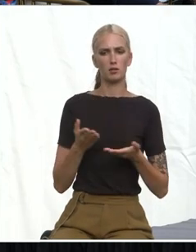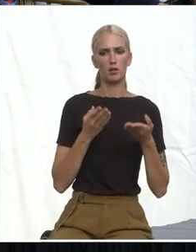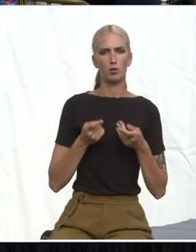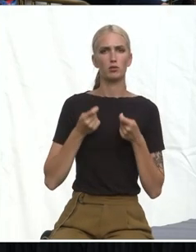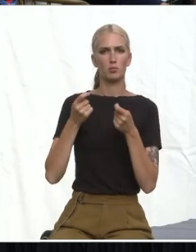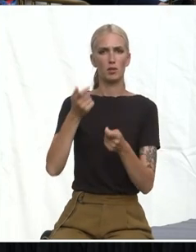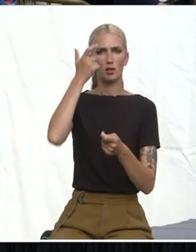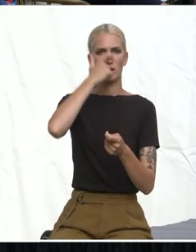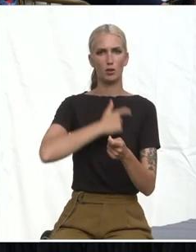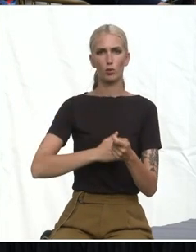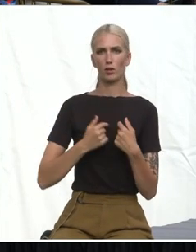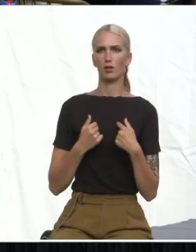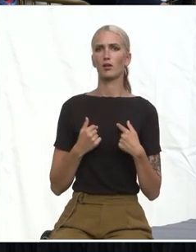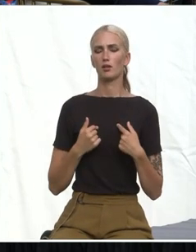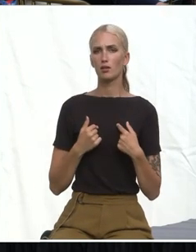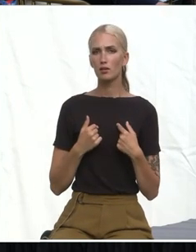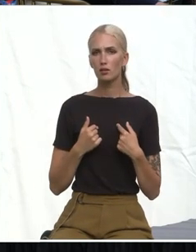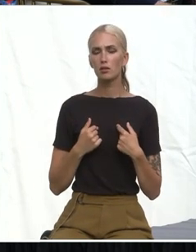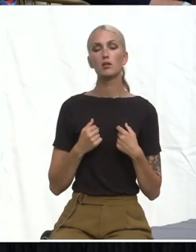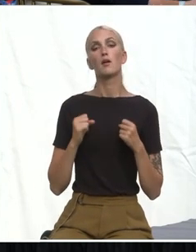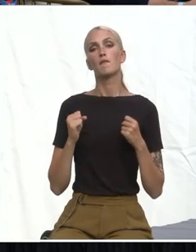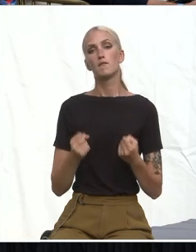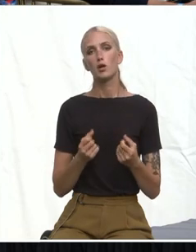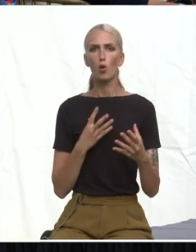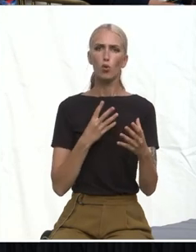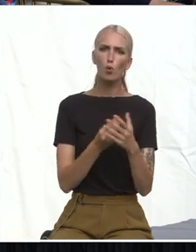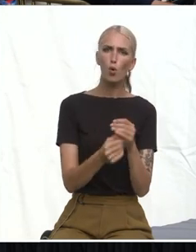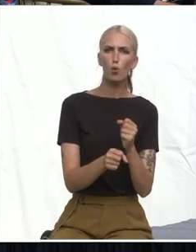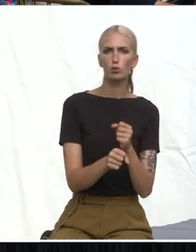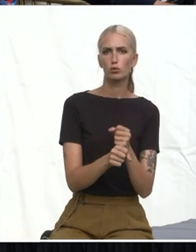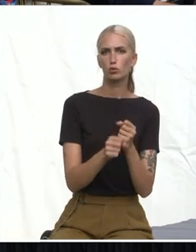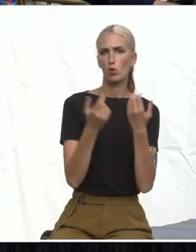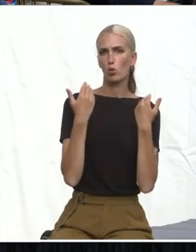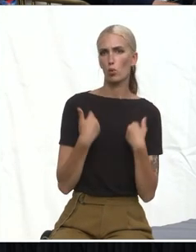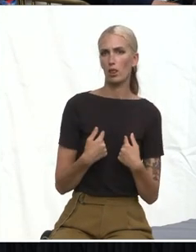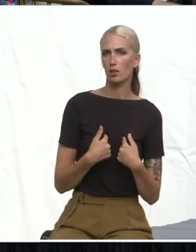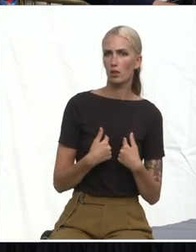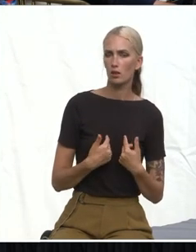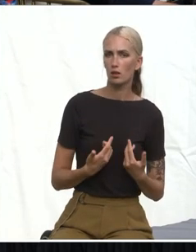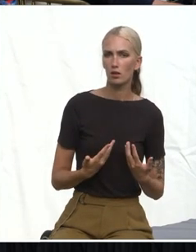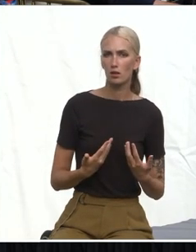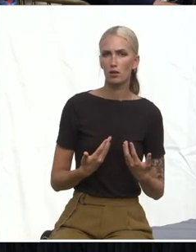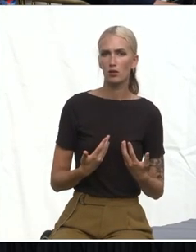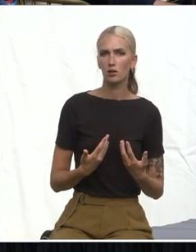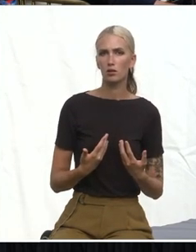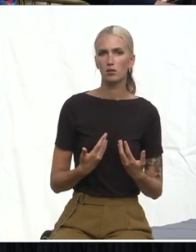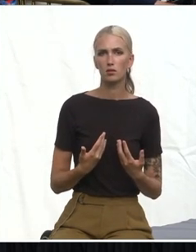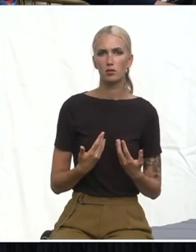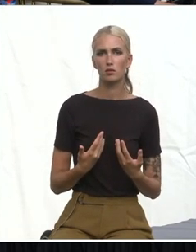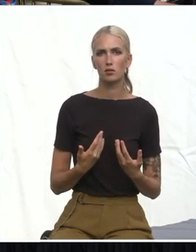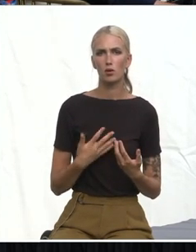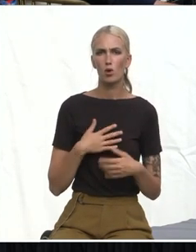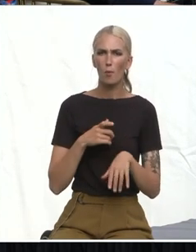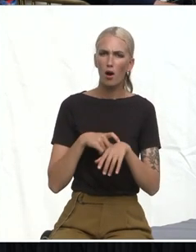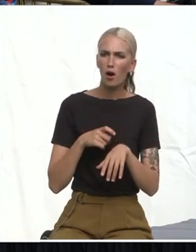We find ourselves in a cooperative cooperation role, not getting any money for our time